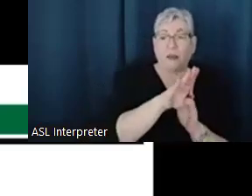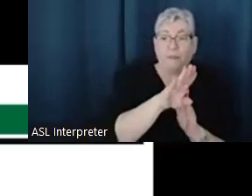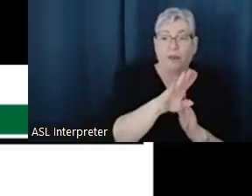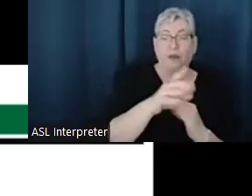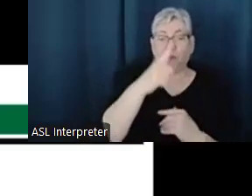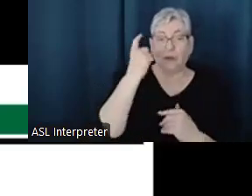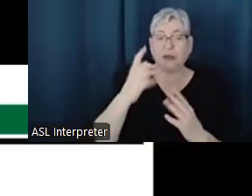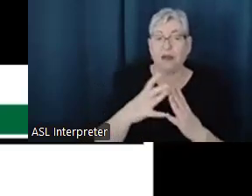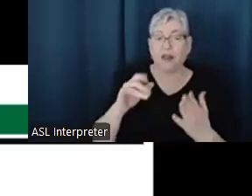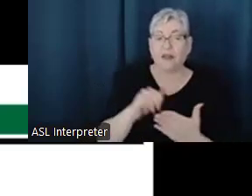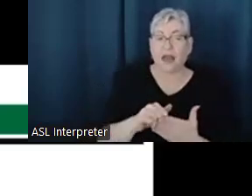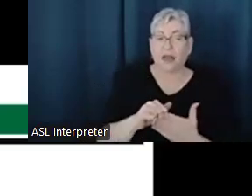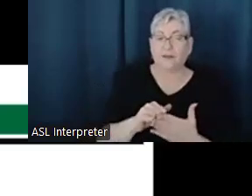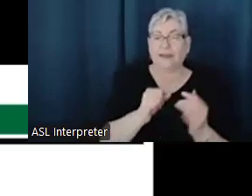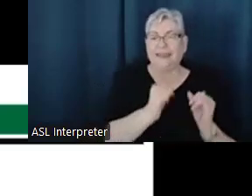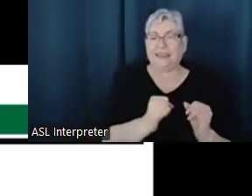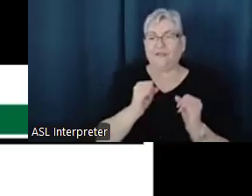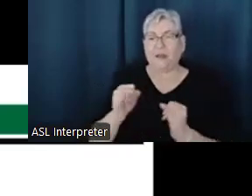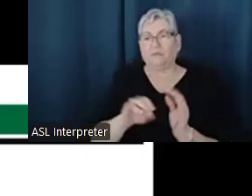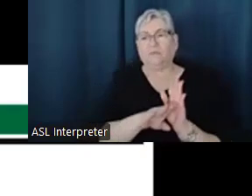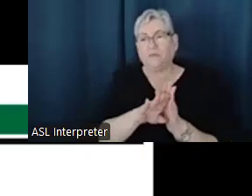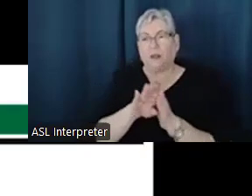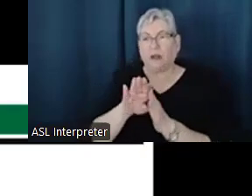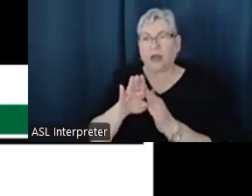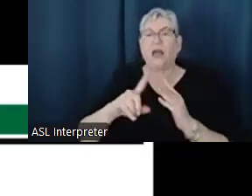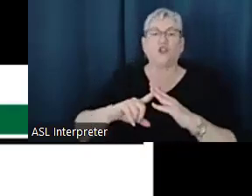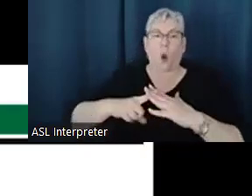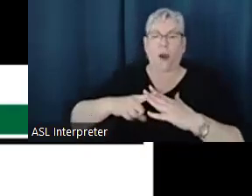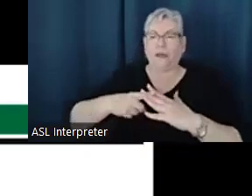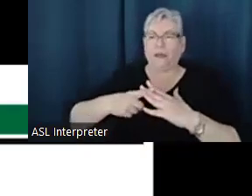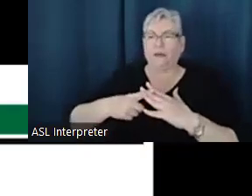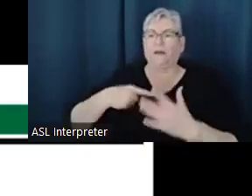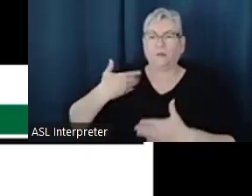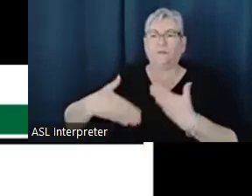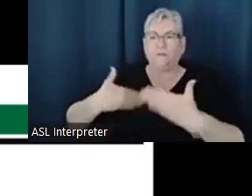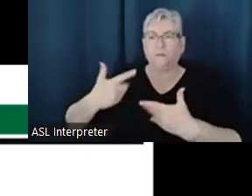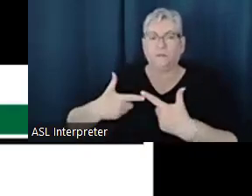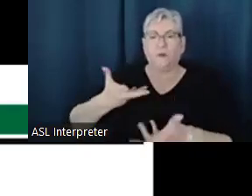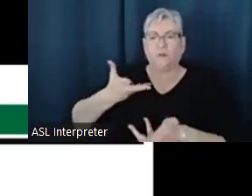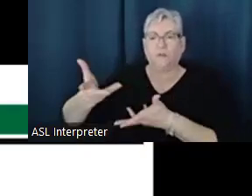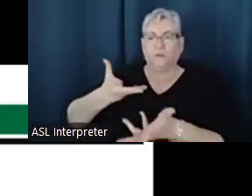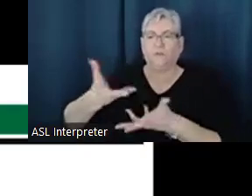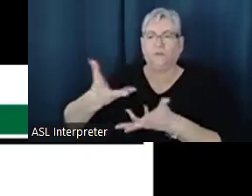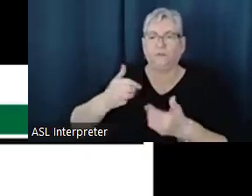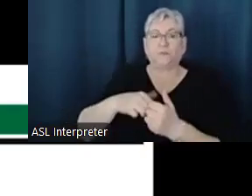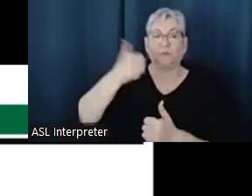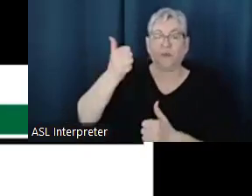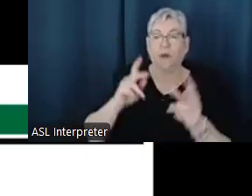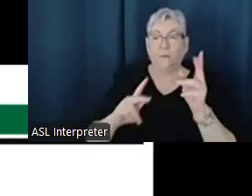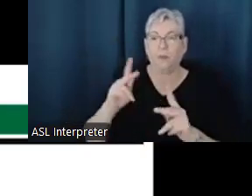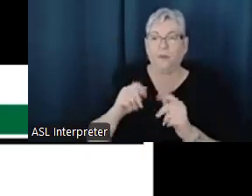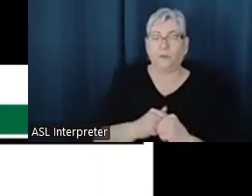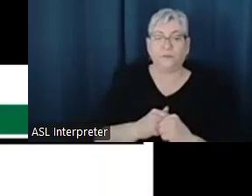that individual development and starting that process of interacting with other people. And that's why I